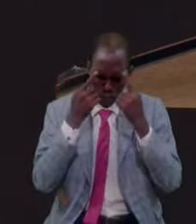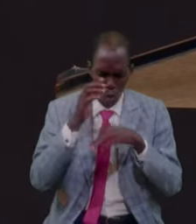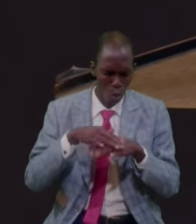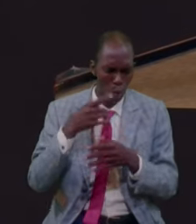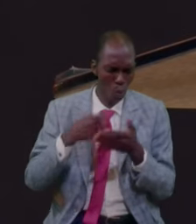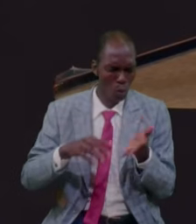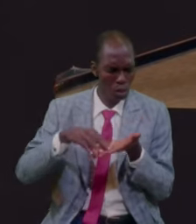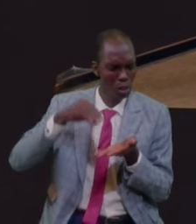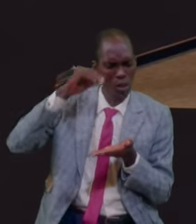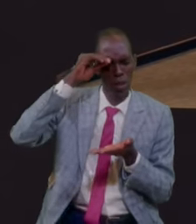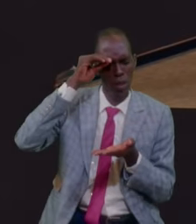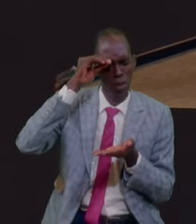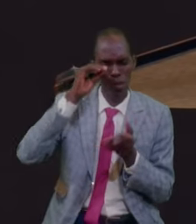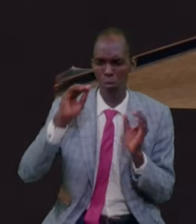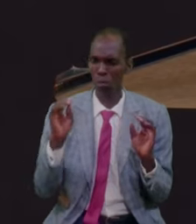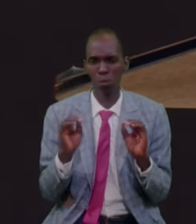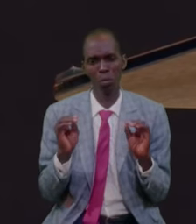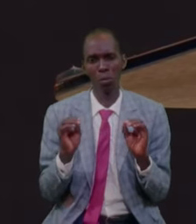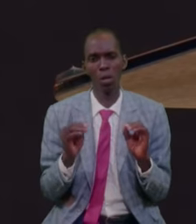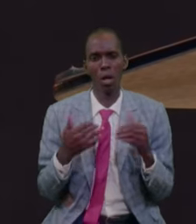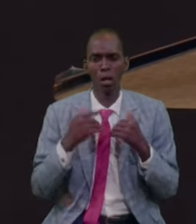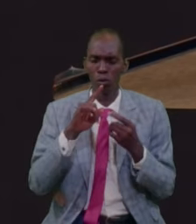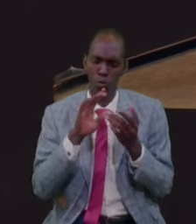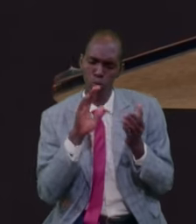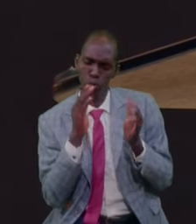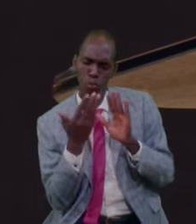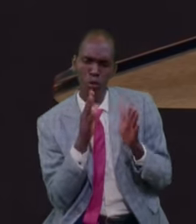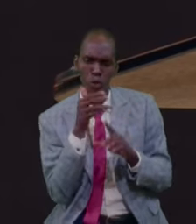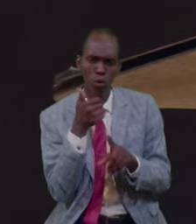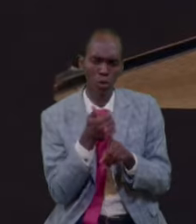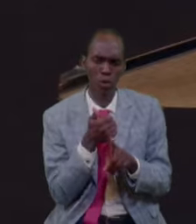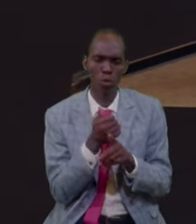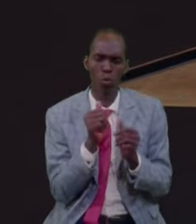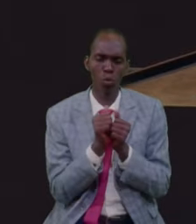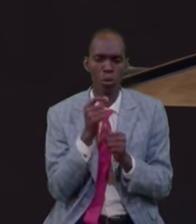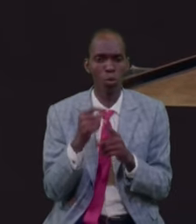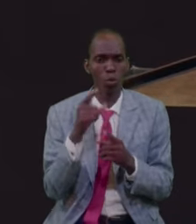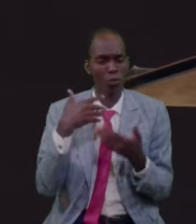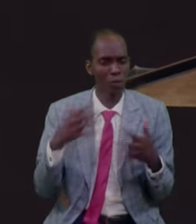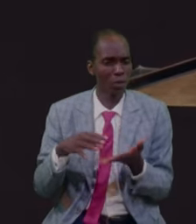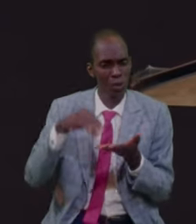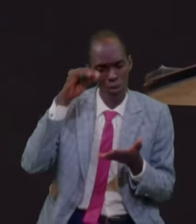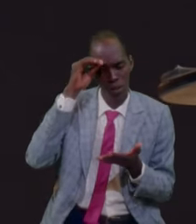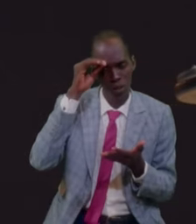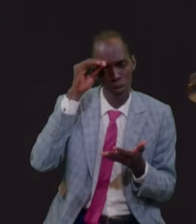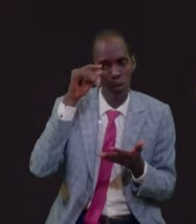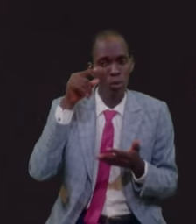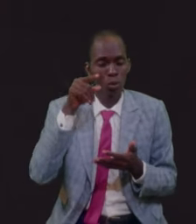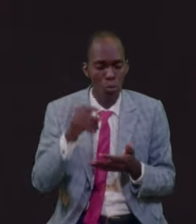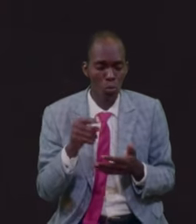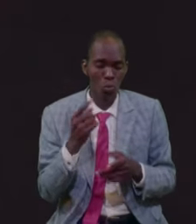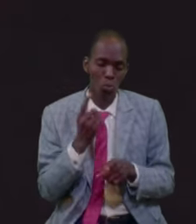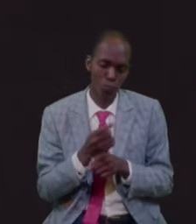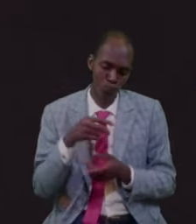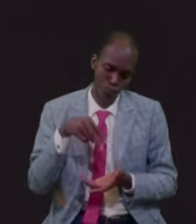and compared with what you possess, what you have? Are you just there? You hear